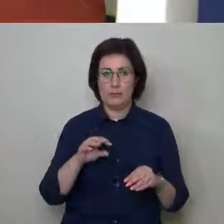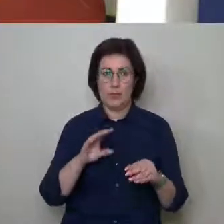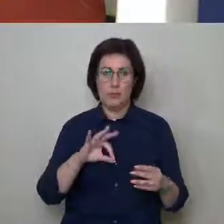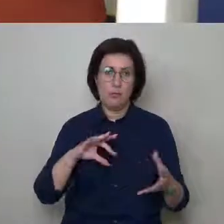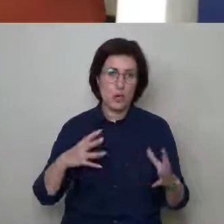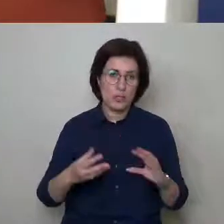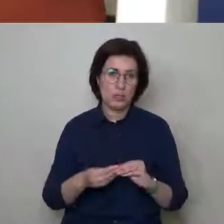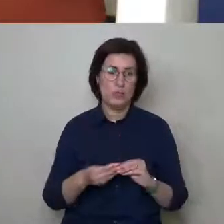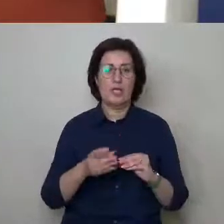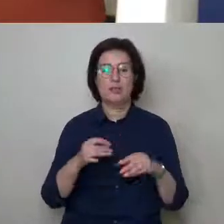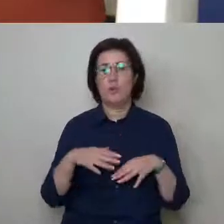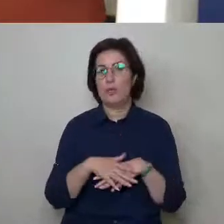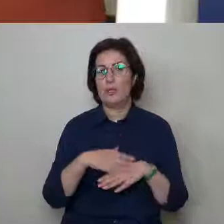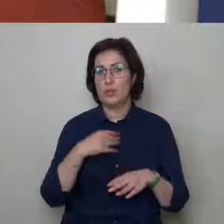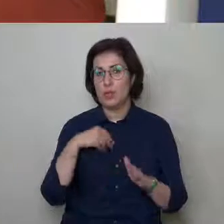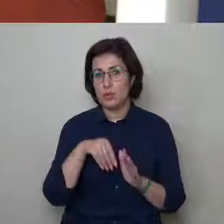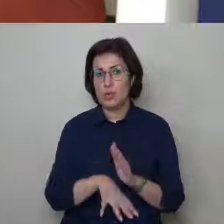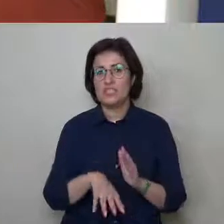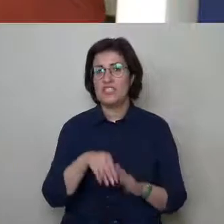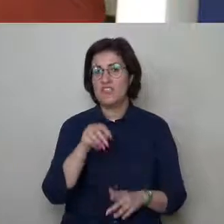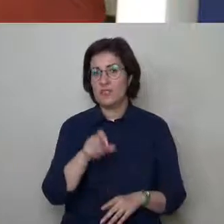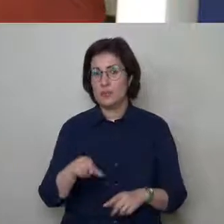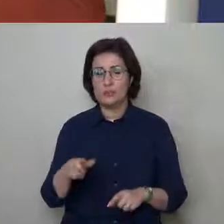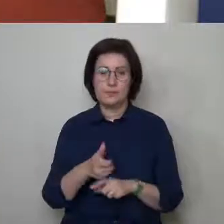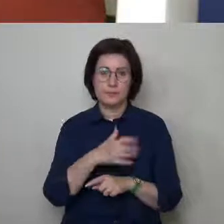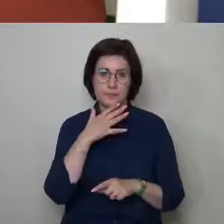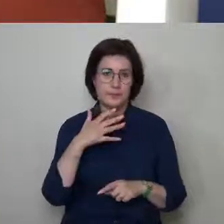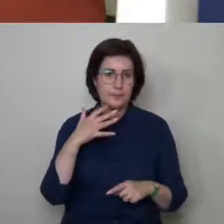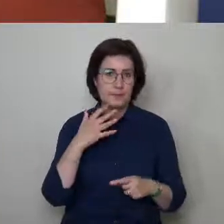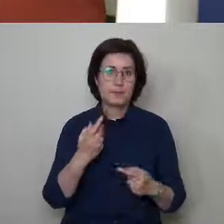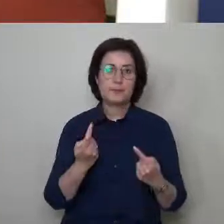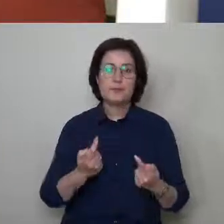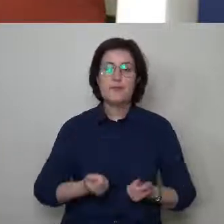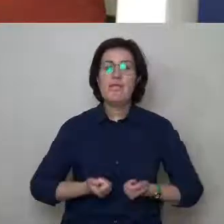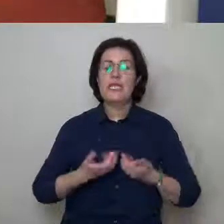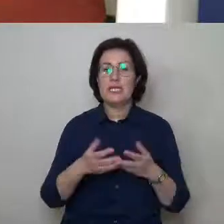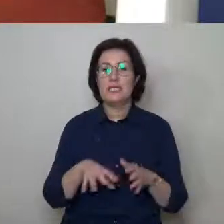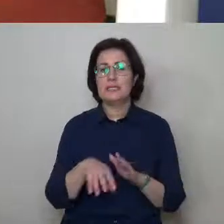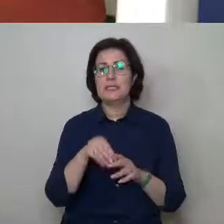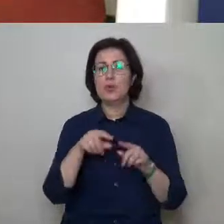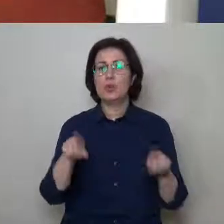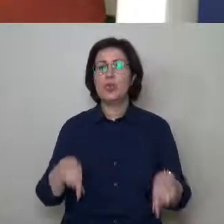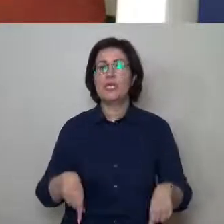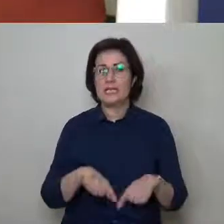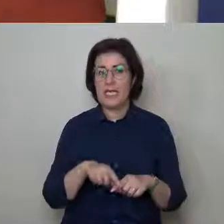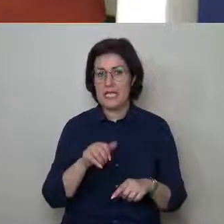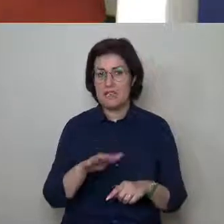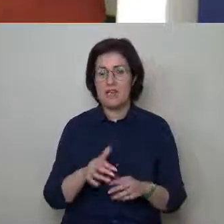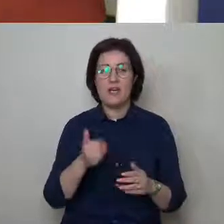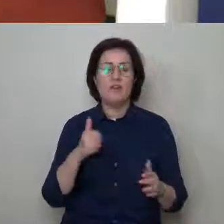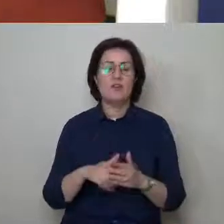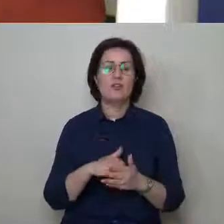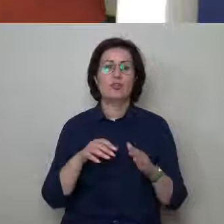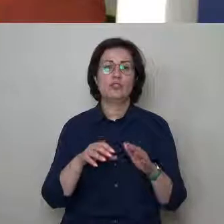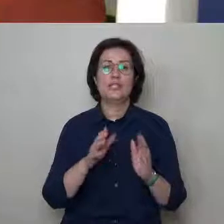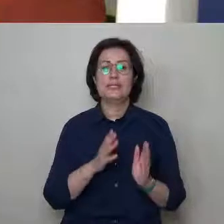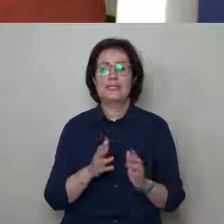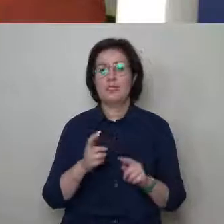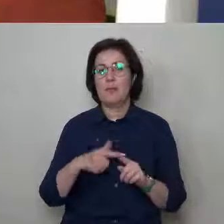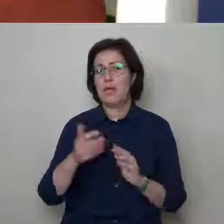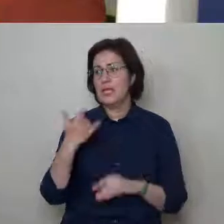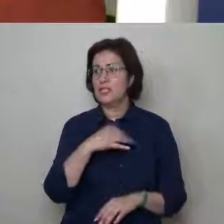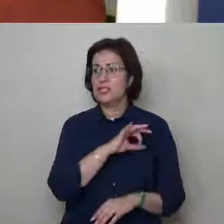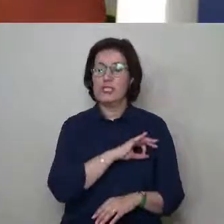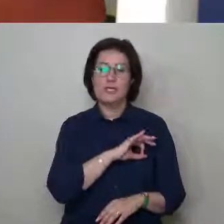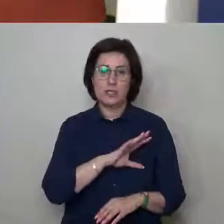the protocol, the reports are very complicated, there are too many ballots, it's